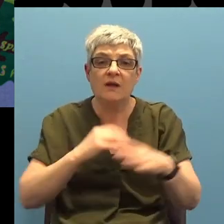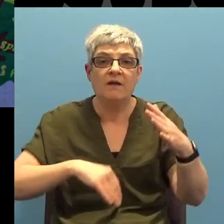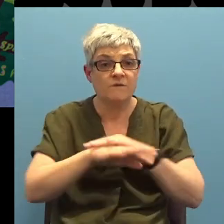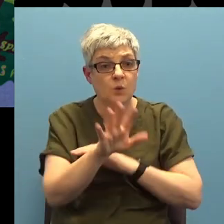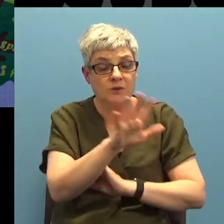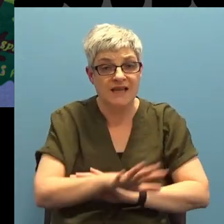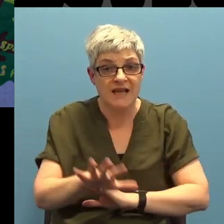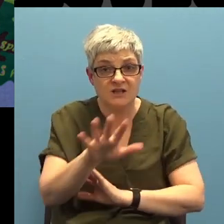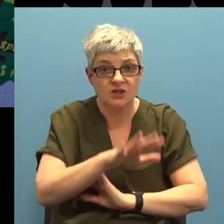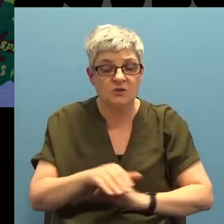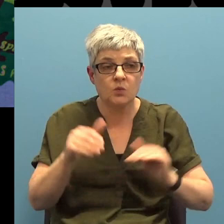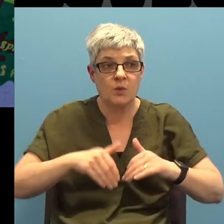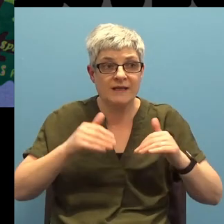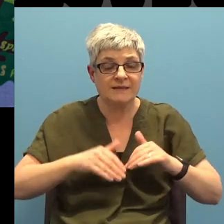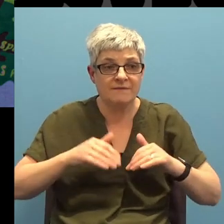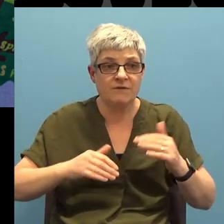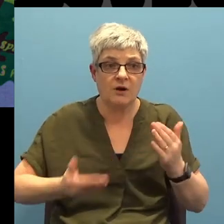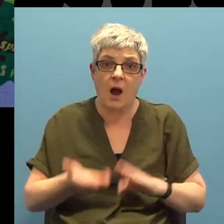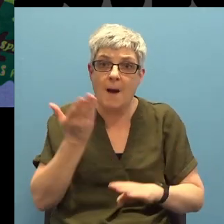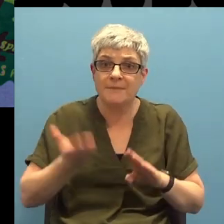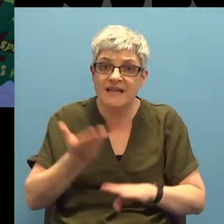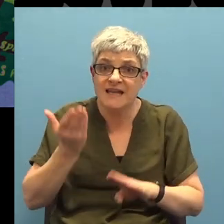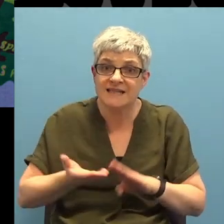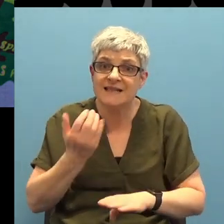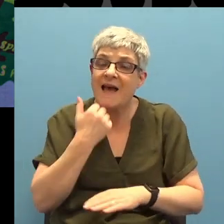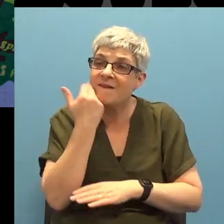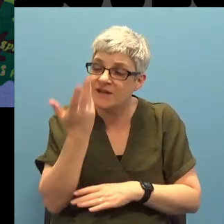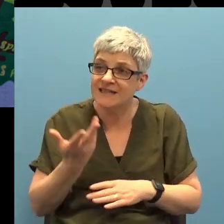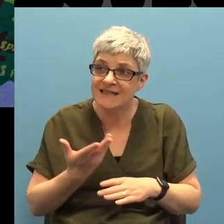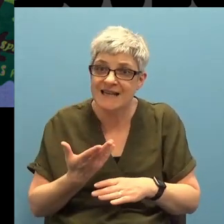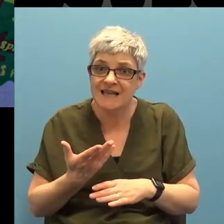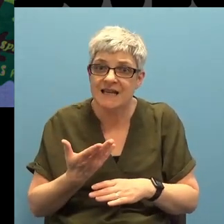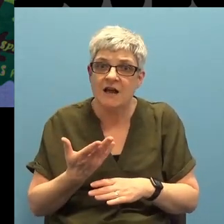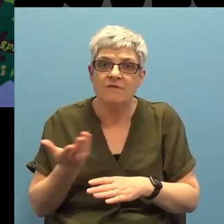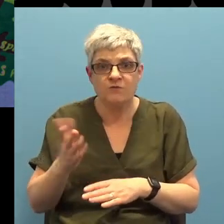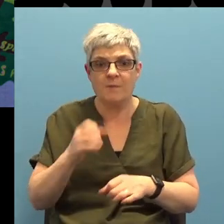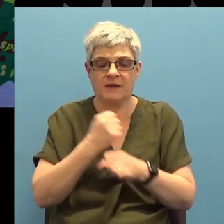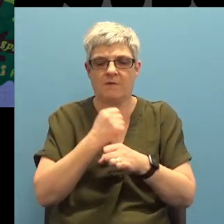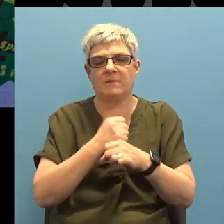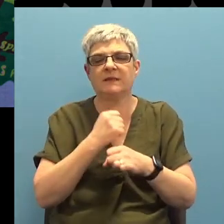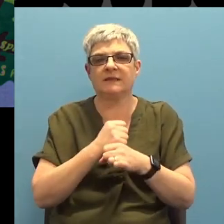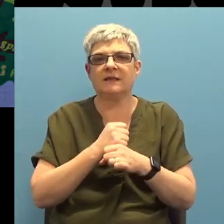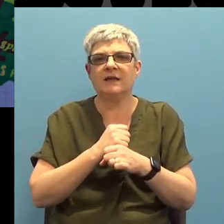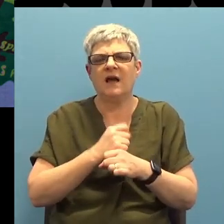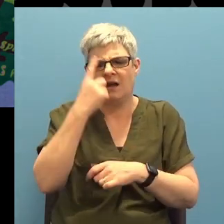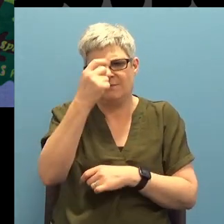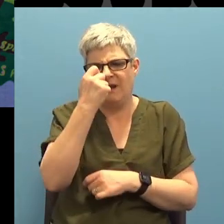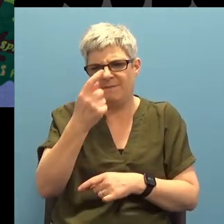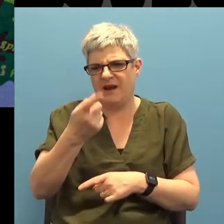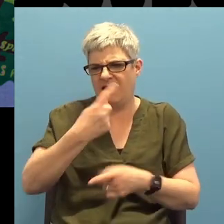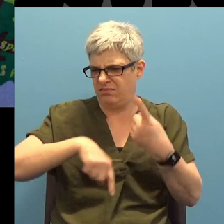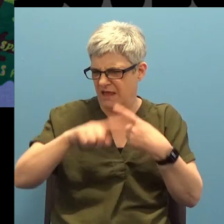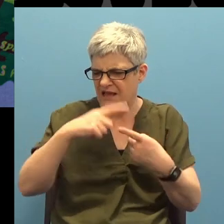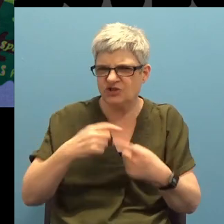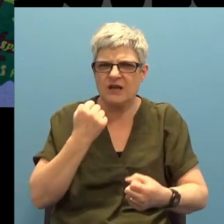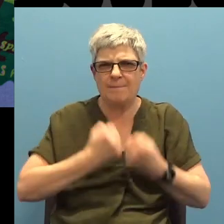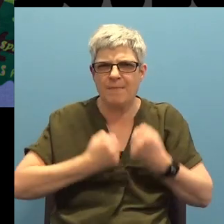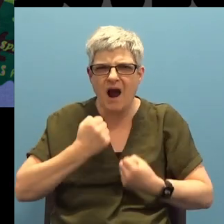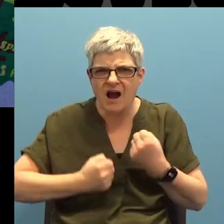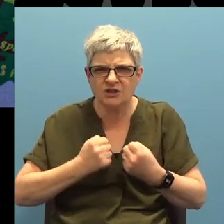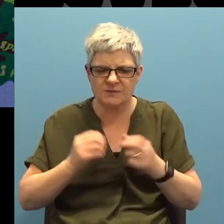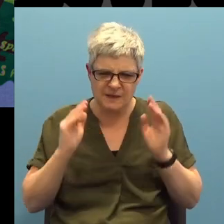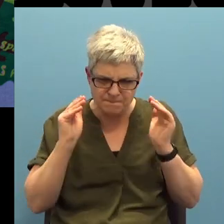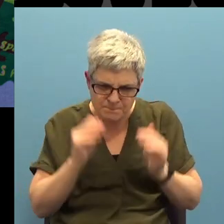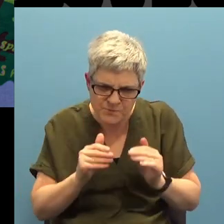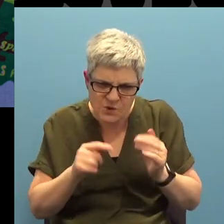patiently waited on updates from the government each day. I remember last March being focused in front of the television at my